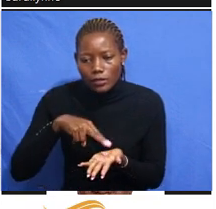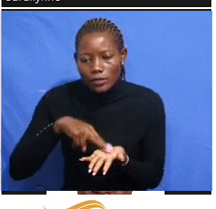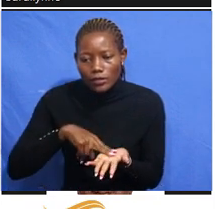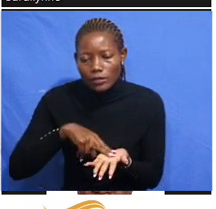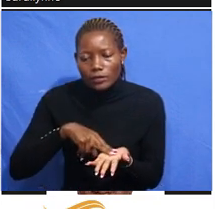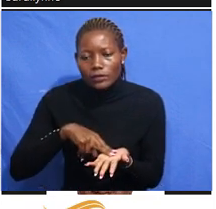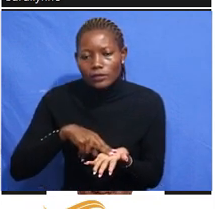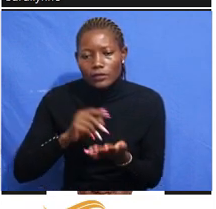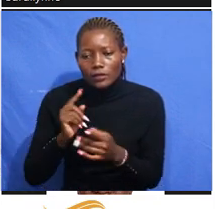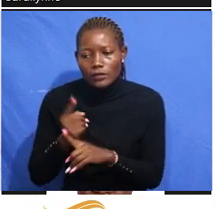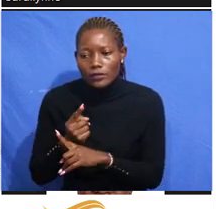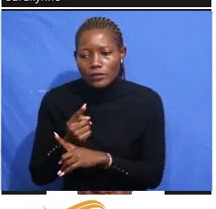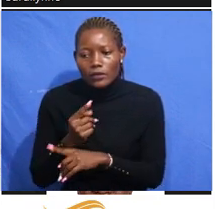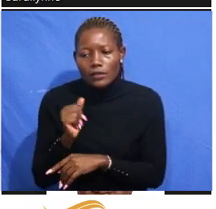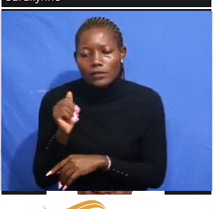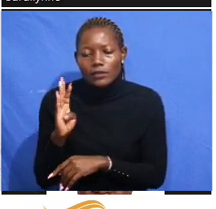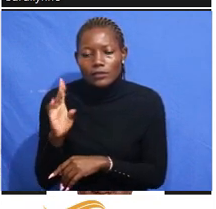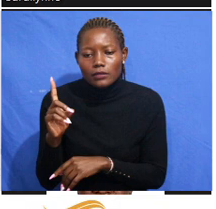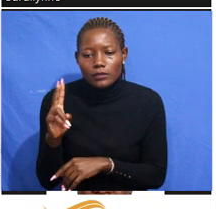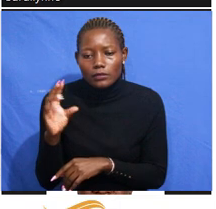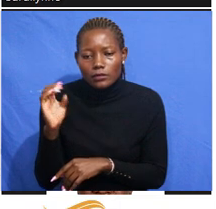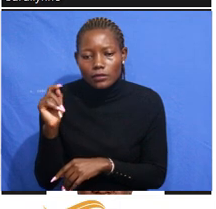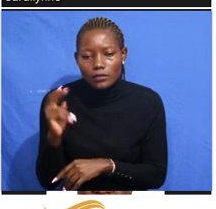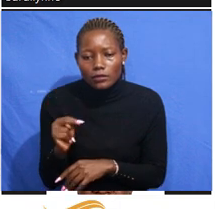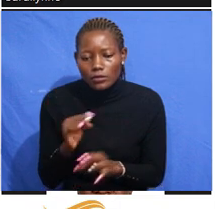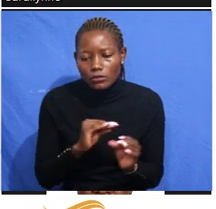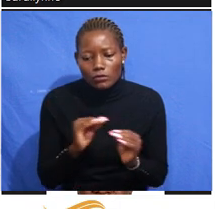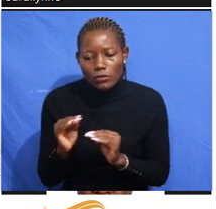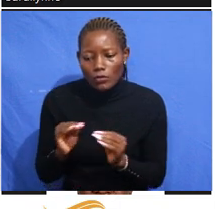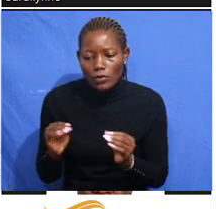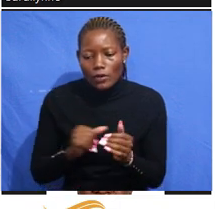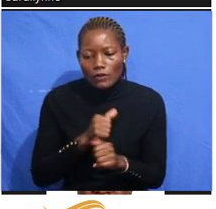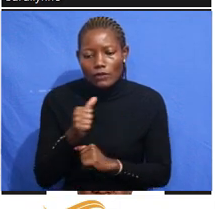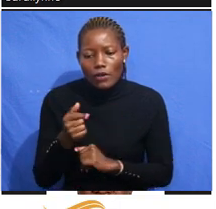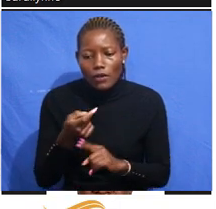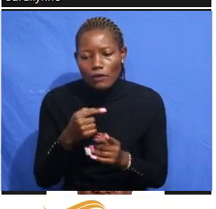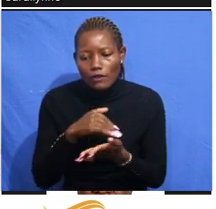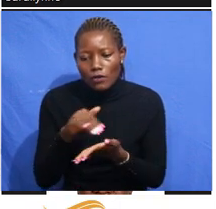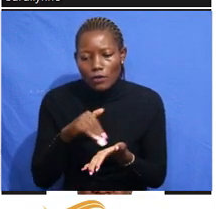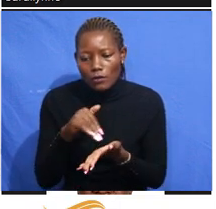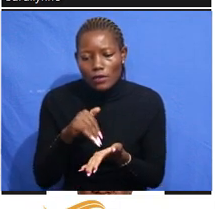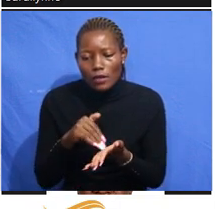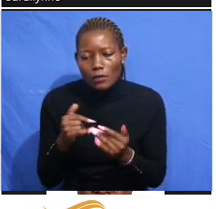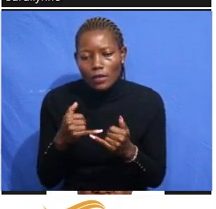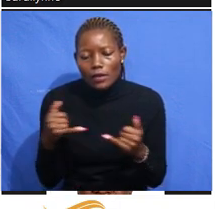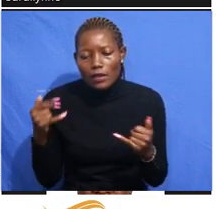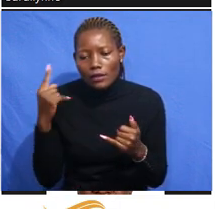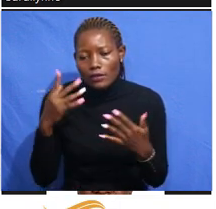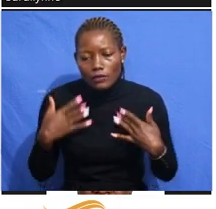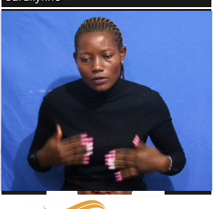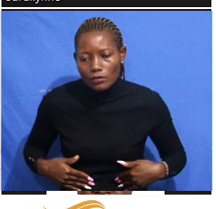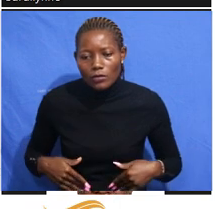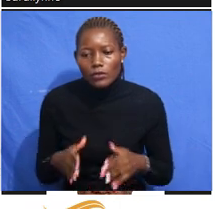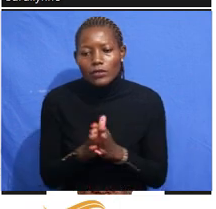flexion. Abduction, segment moves away from the midline. Adduction, segment moves towards the midline of the body. These are